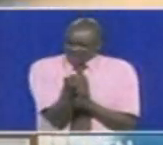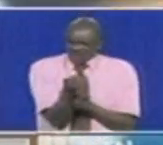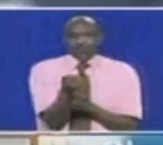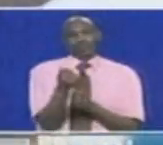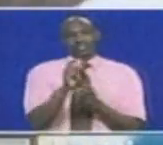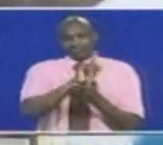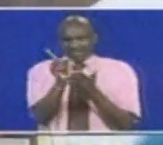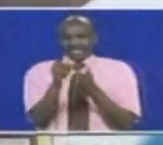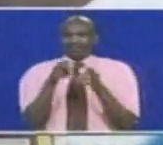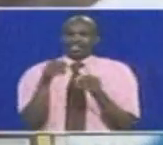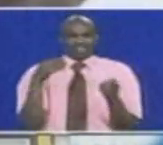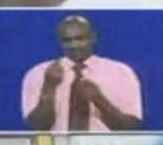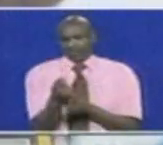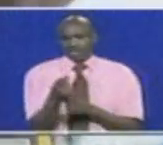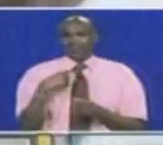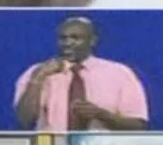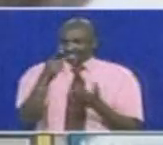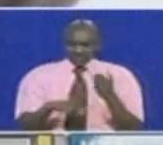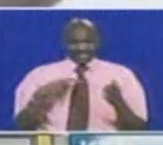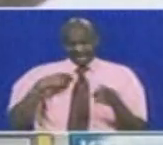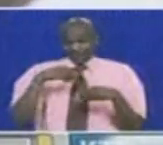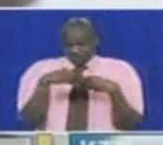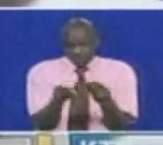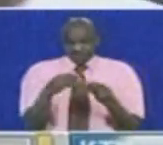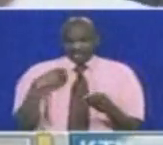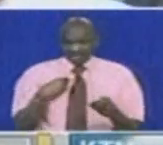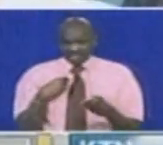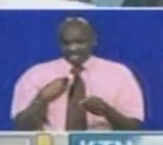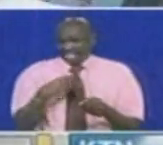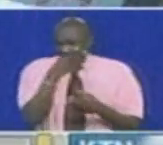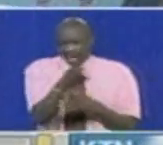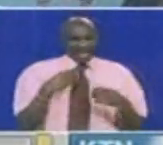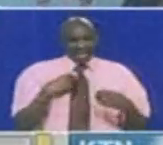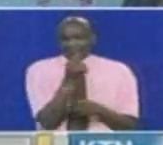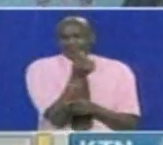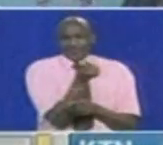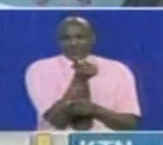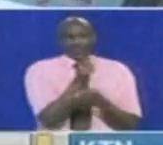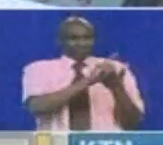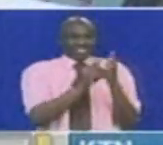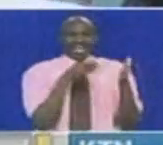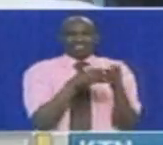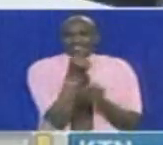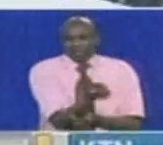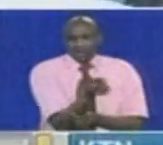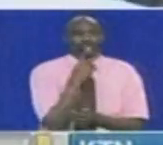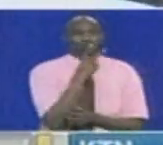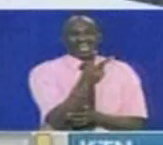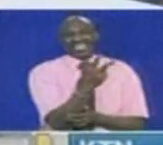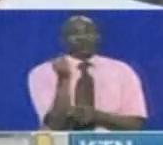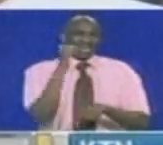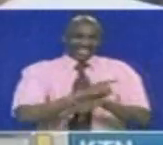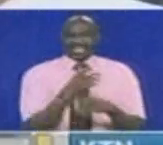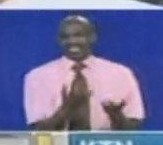supply. What we are getting also from the production line is not mass. They are producing about 200 gadgets a day.